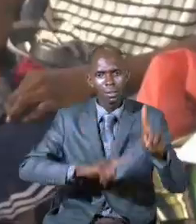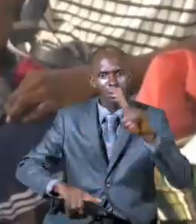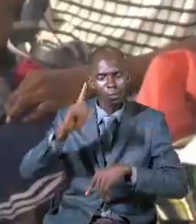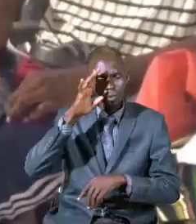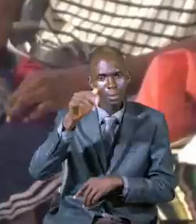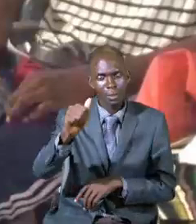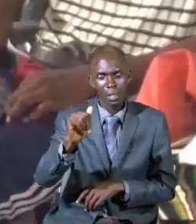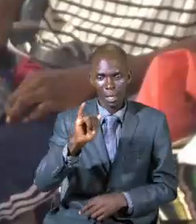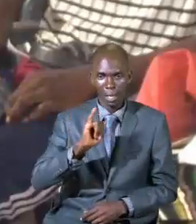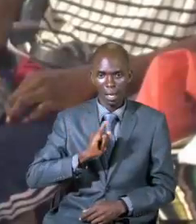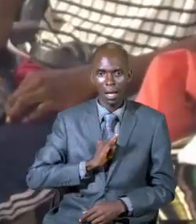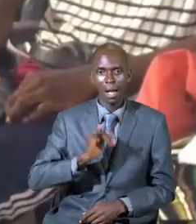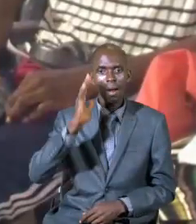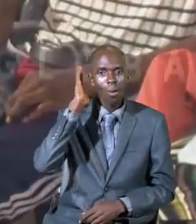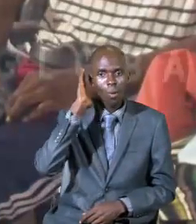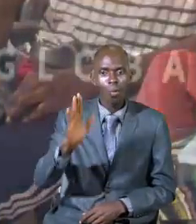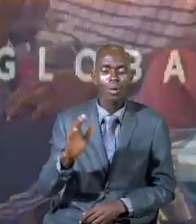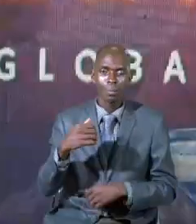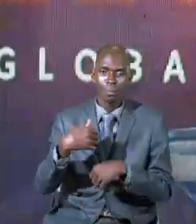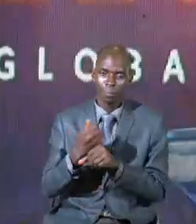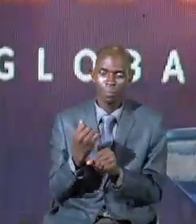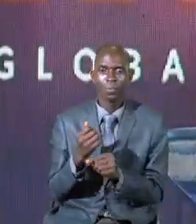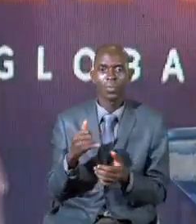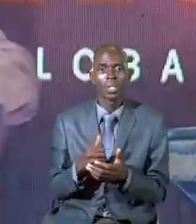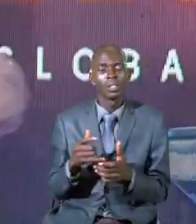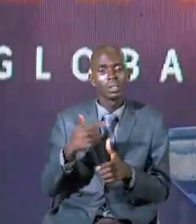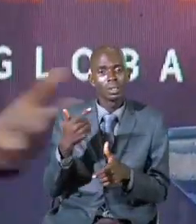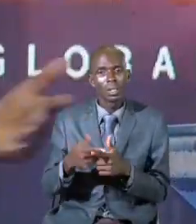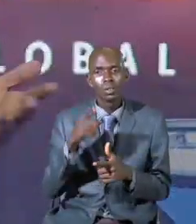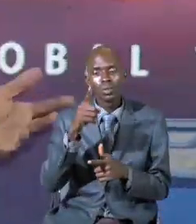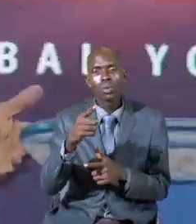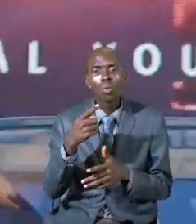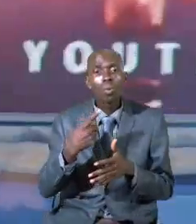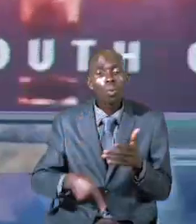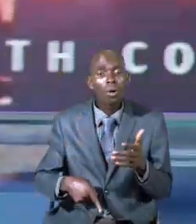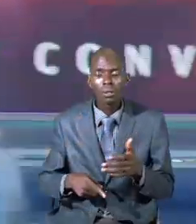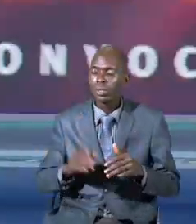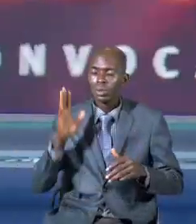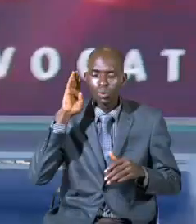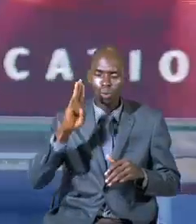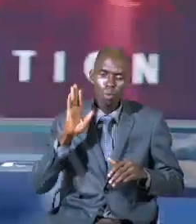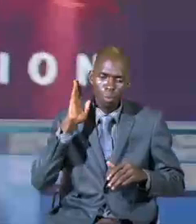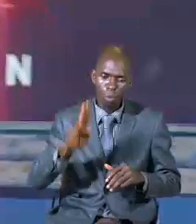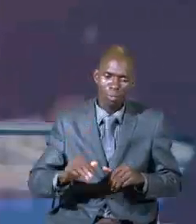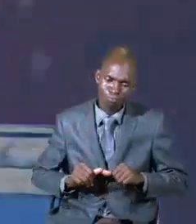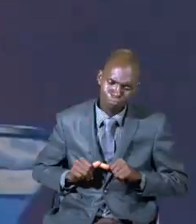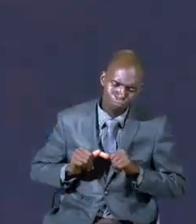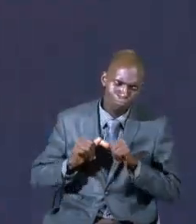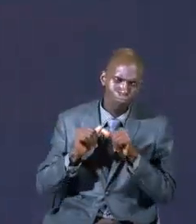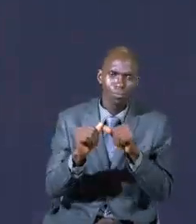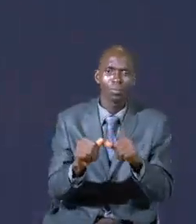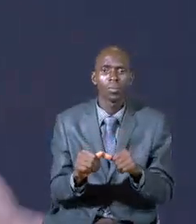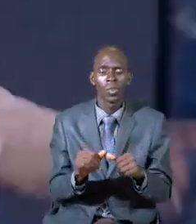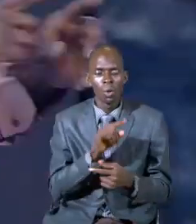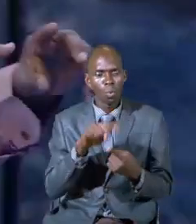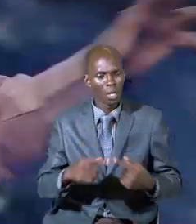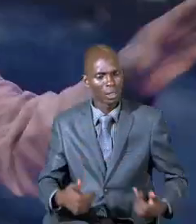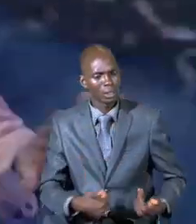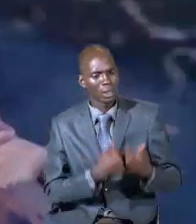you persevere. Of course, challenges will come. I read that thing, I don't understand. Read it again.